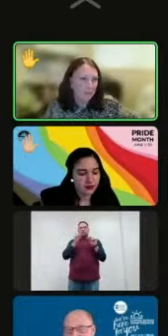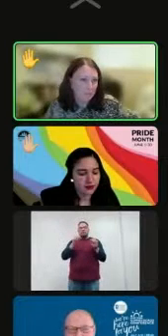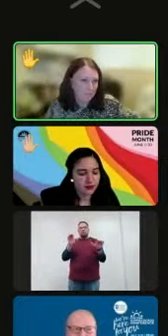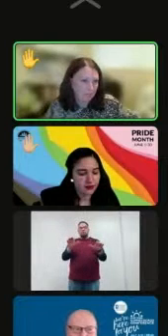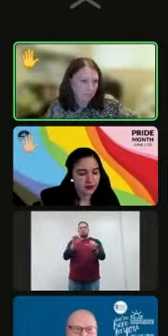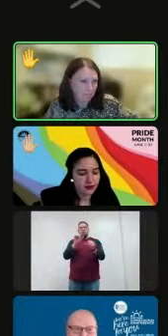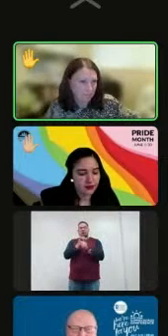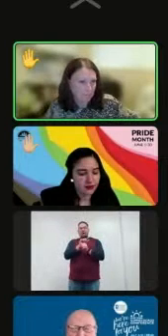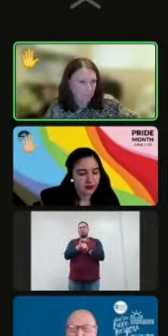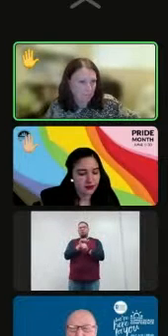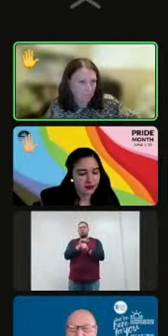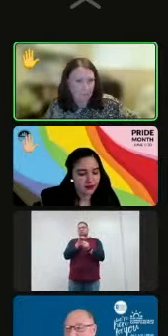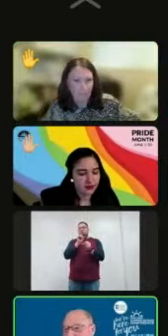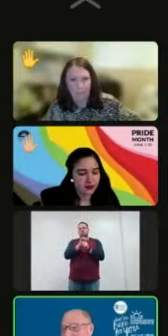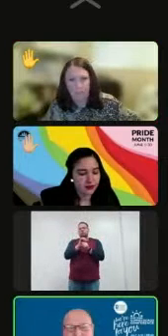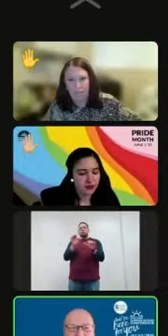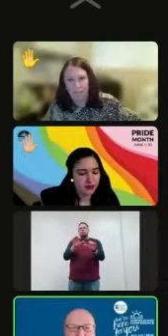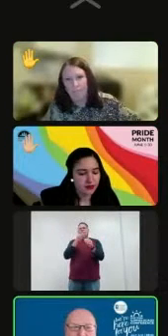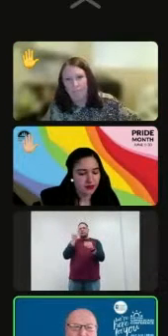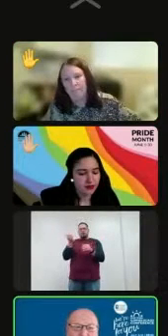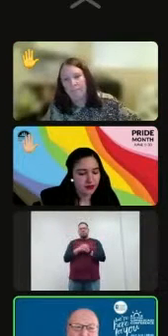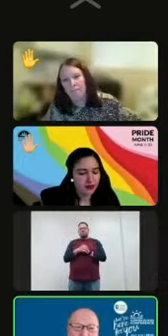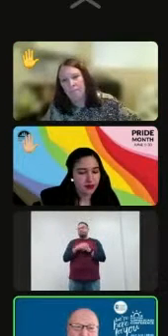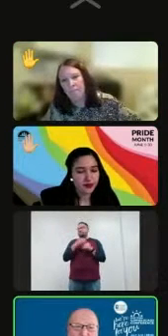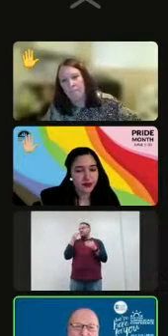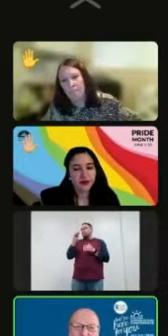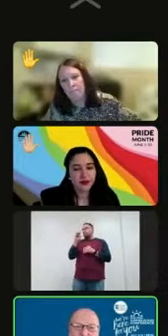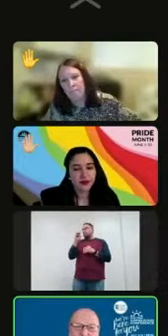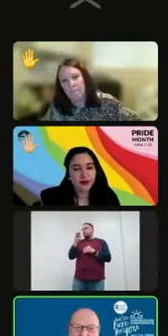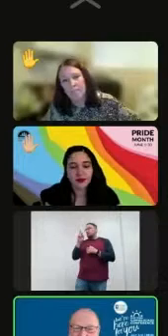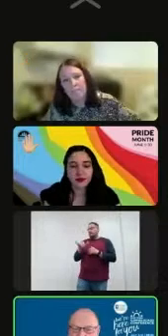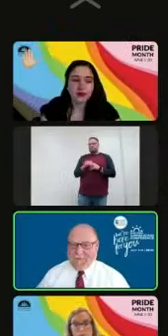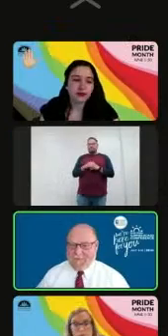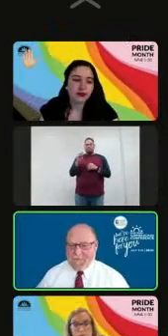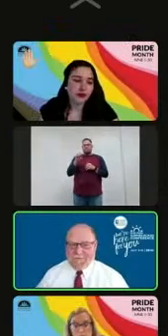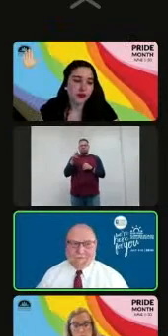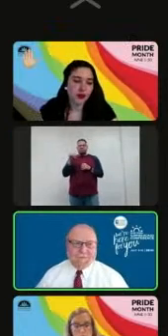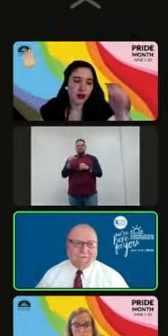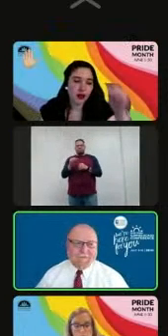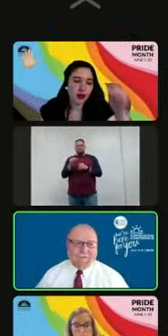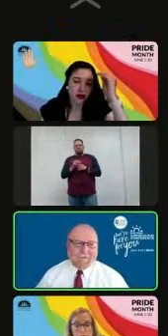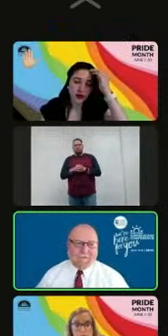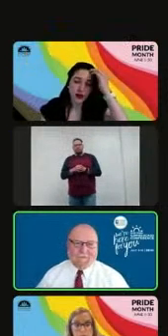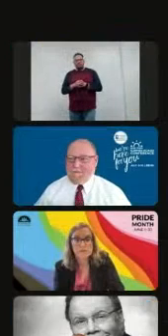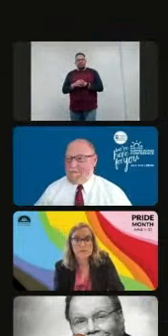better. Great. Thank you, Marty. Maria.